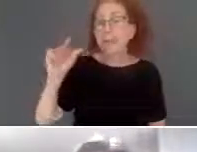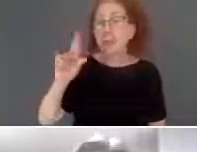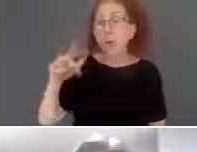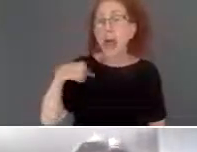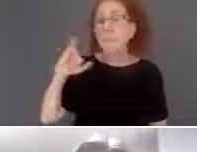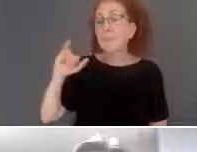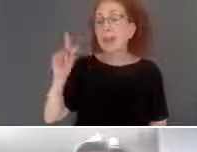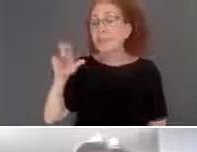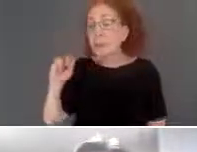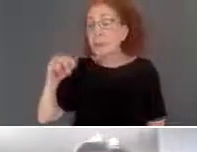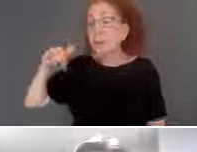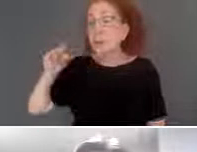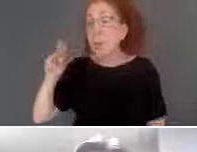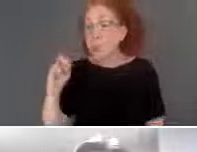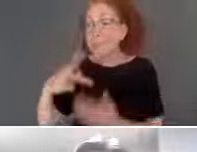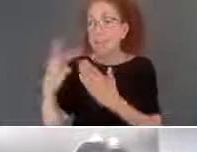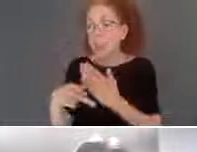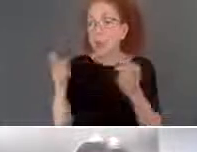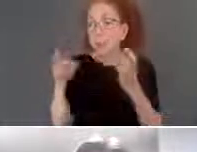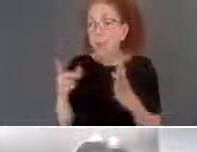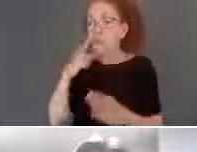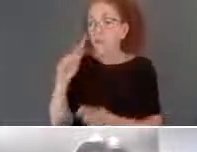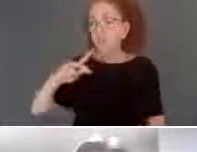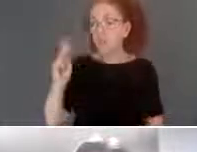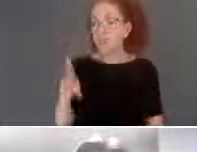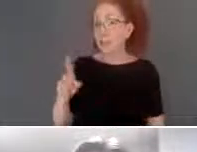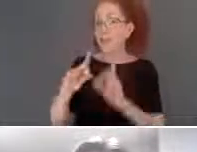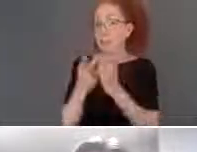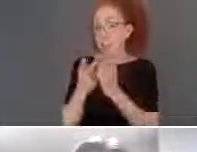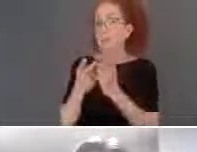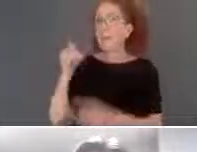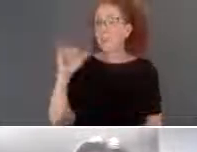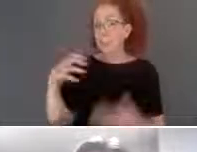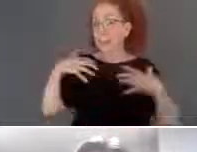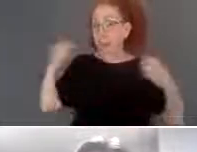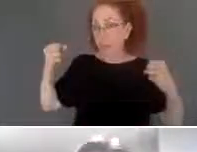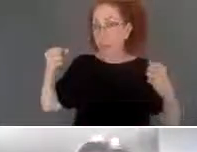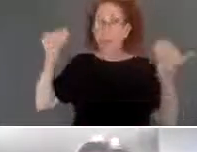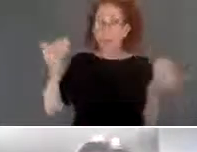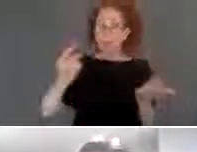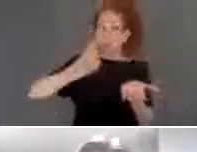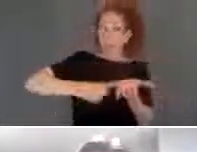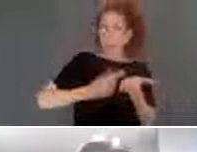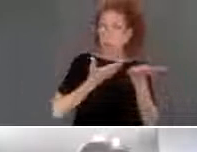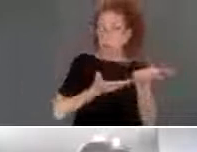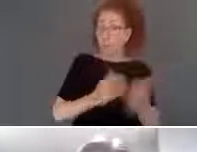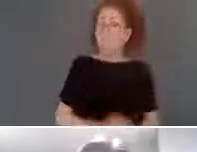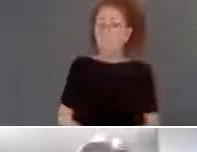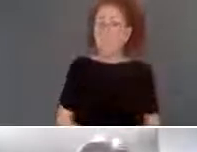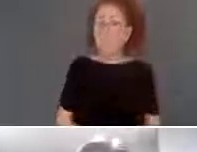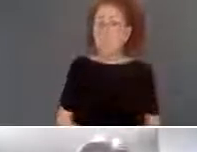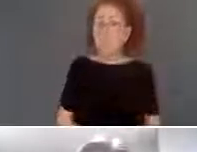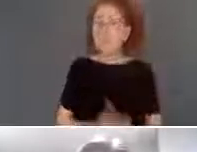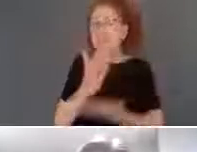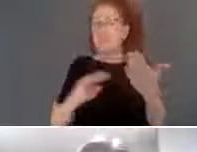and Quarantine Program Manager for the Philadelphia Department of Public Health. And today I'm just going to share with you a few of